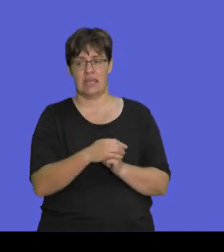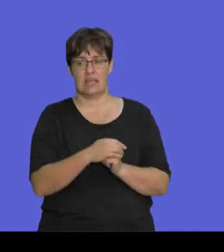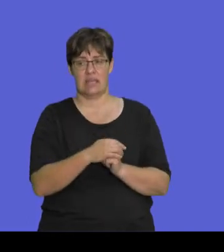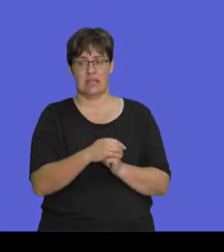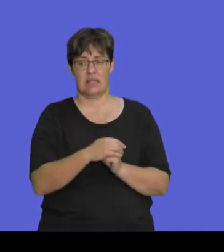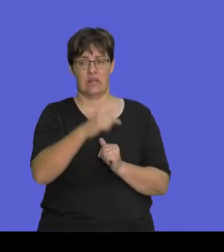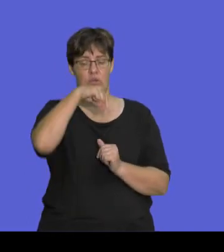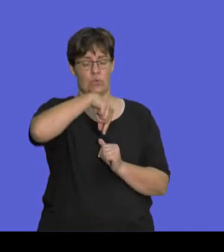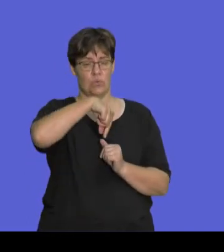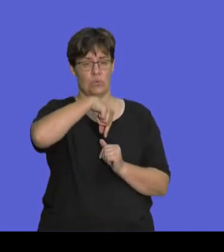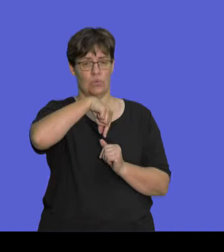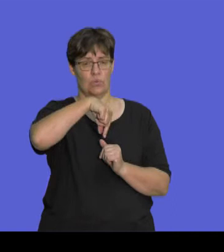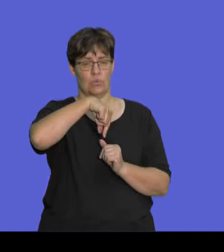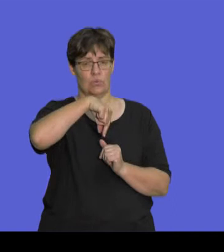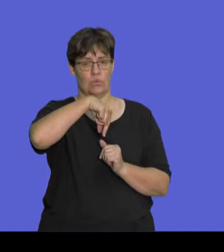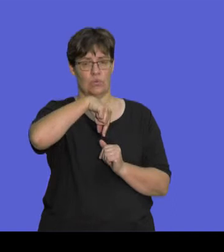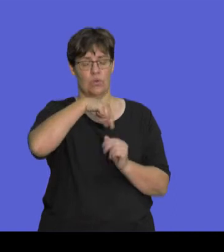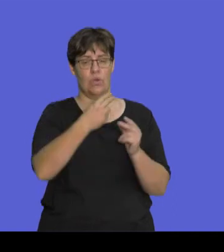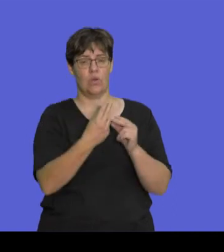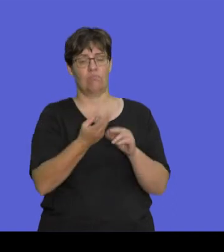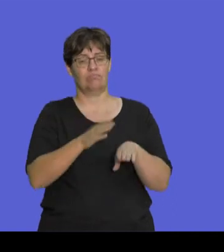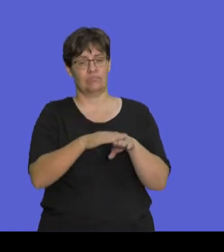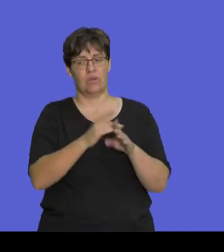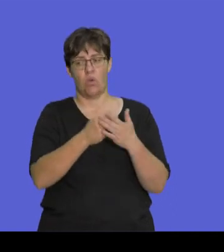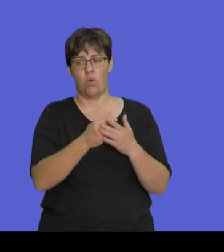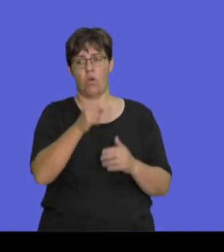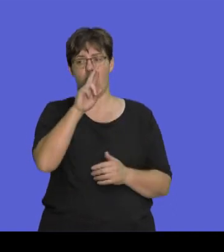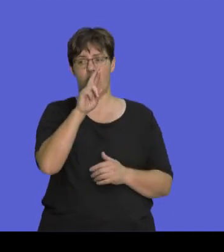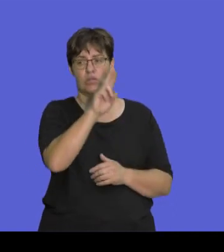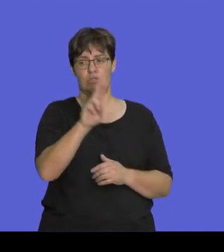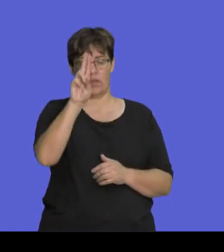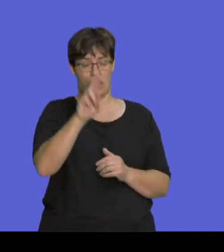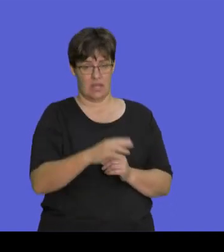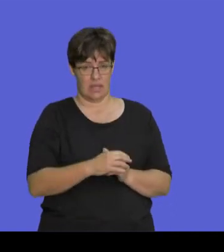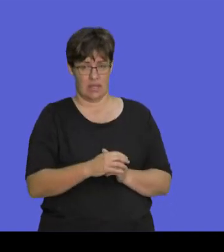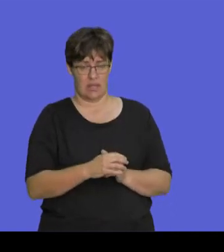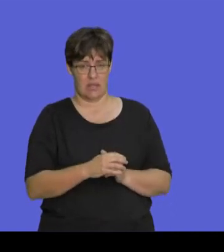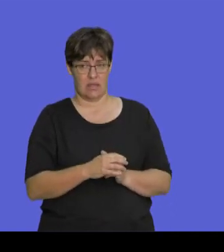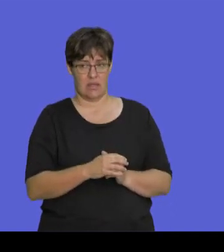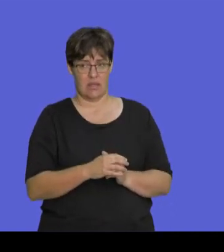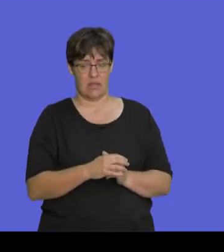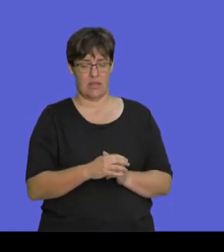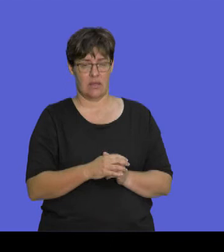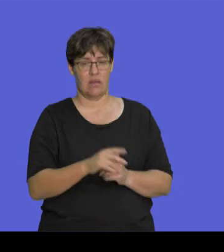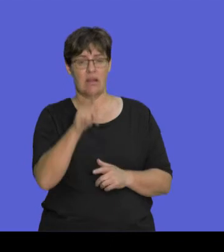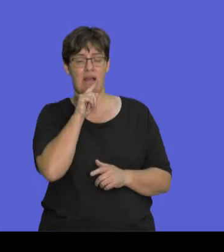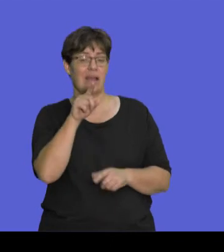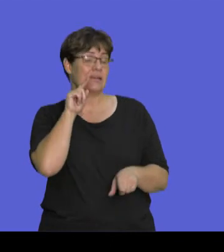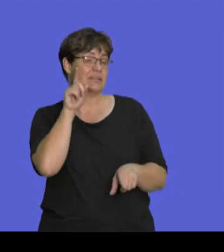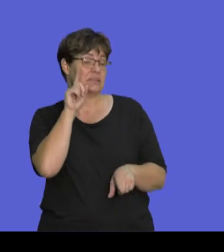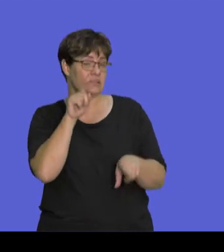Q multiplied by unit charge over R squared. Now, you'd realize that the test charge, the unit